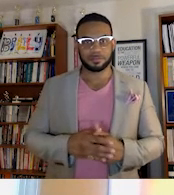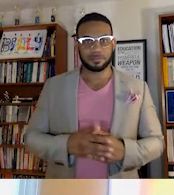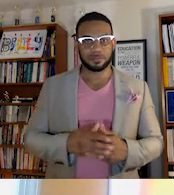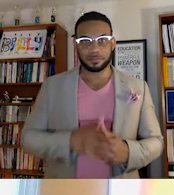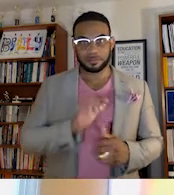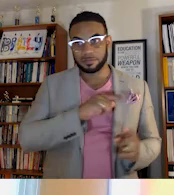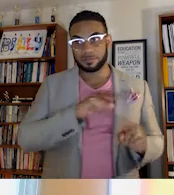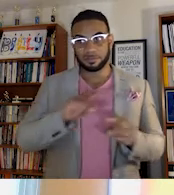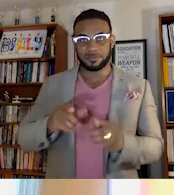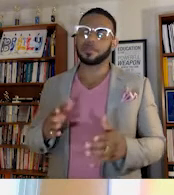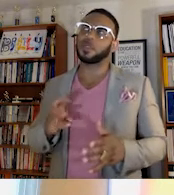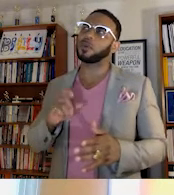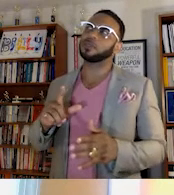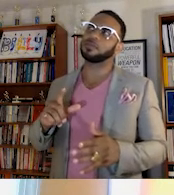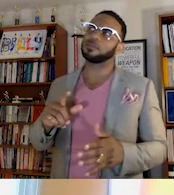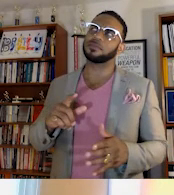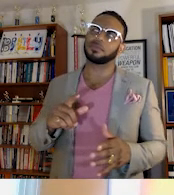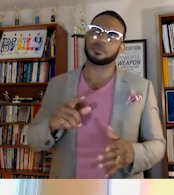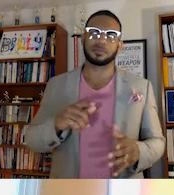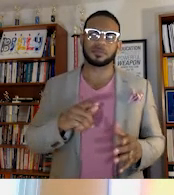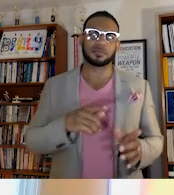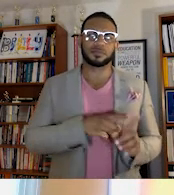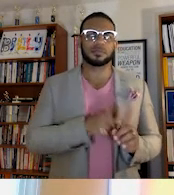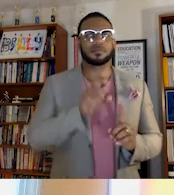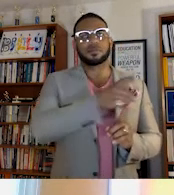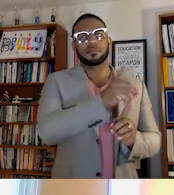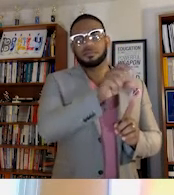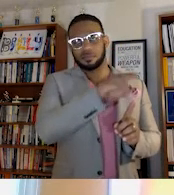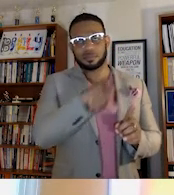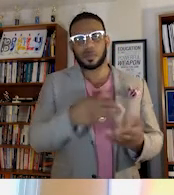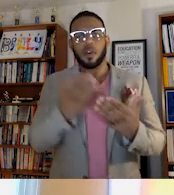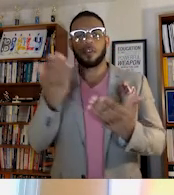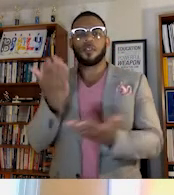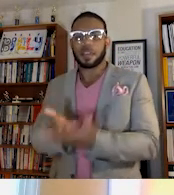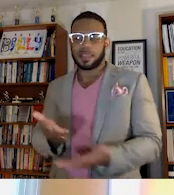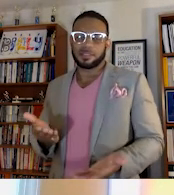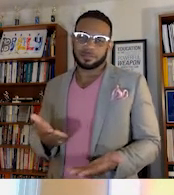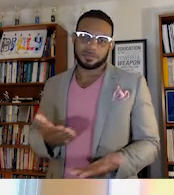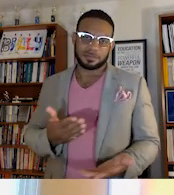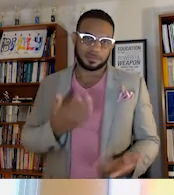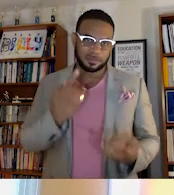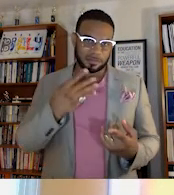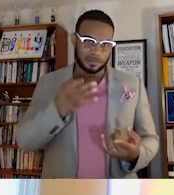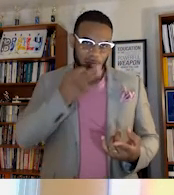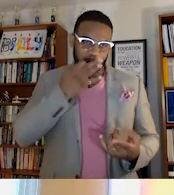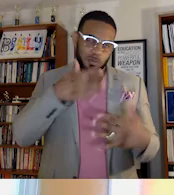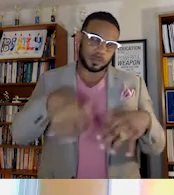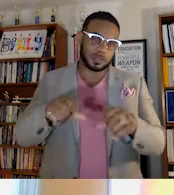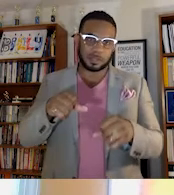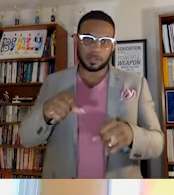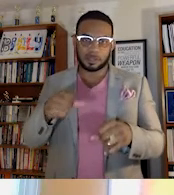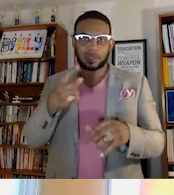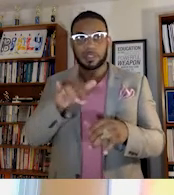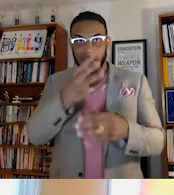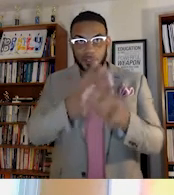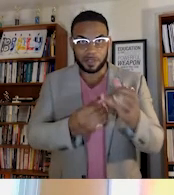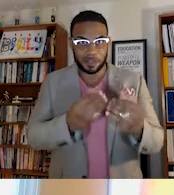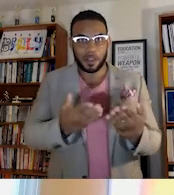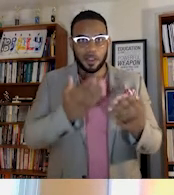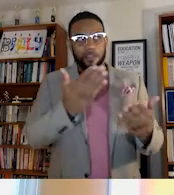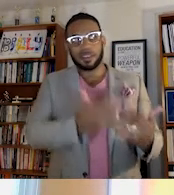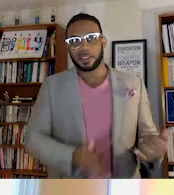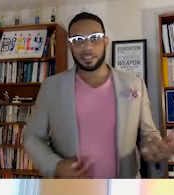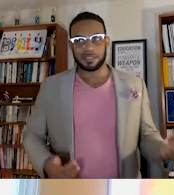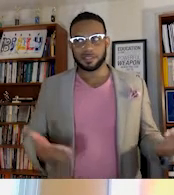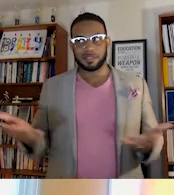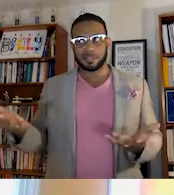I came here. Well, the offer came, and it fell through because the offer came.